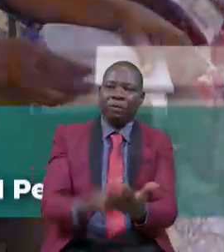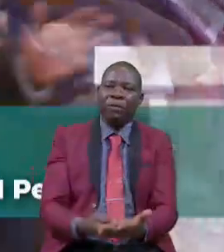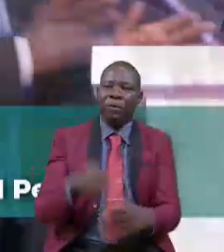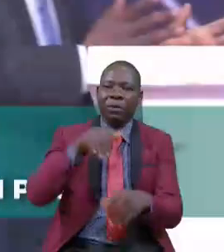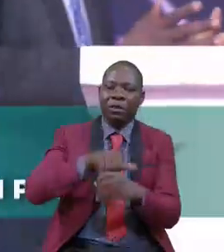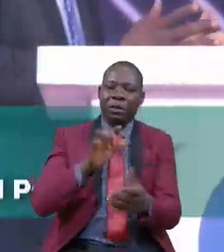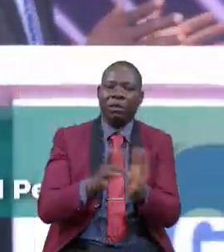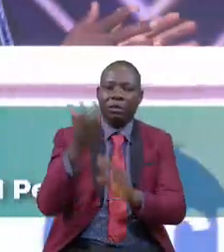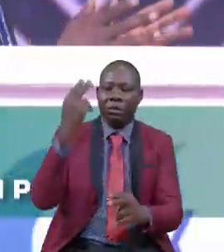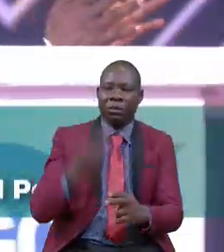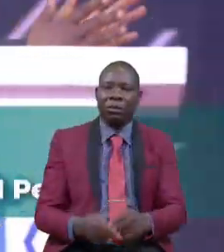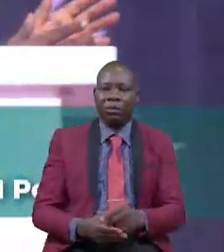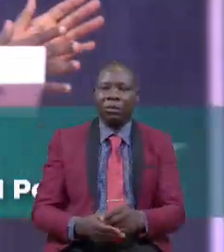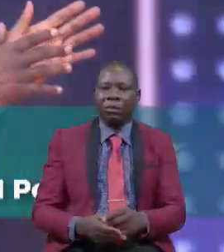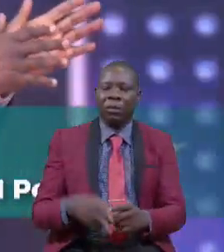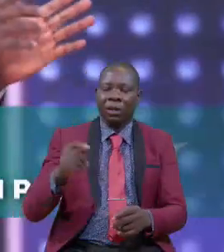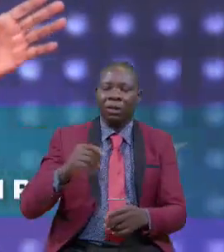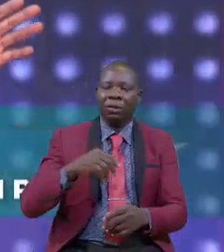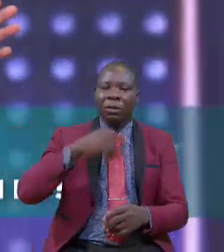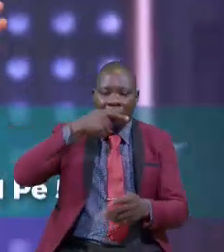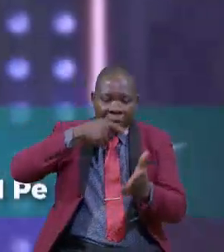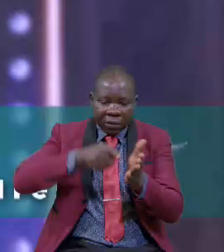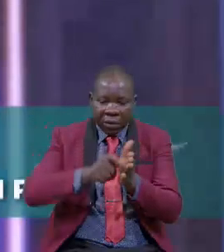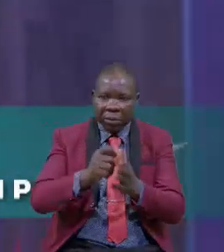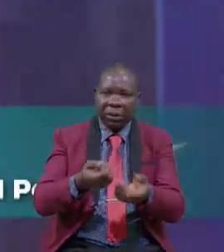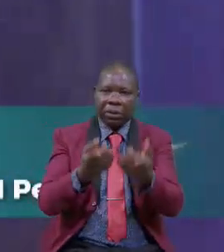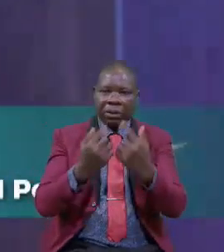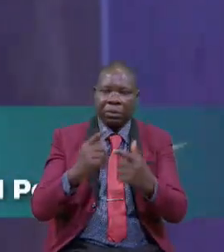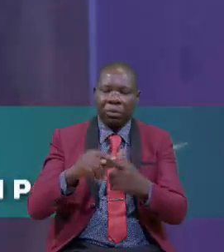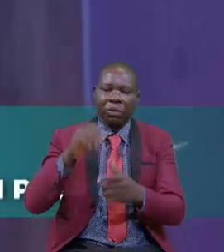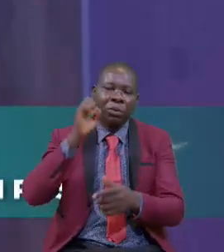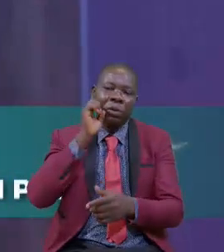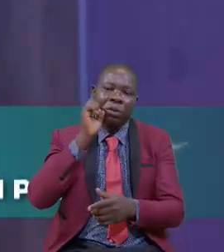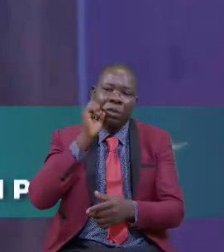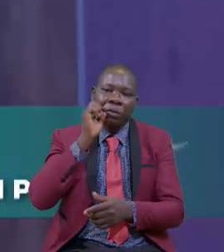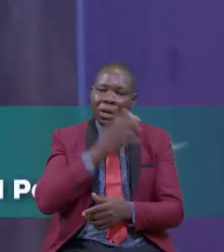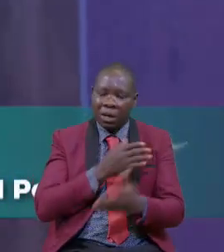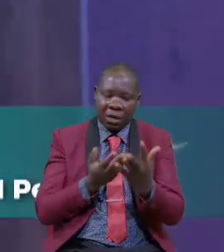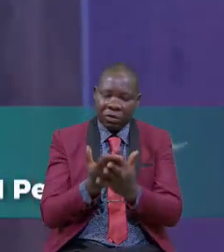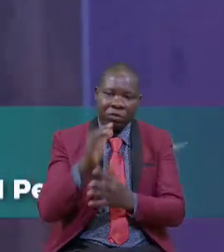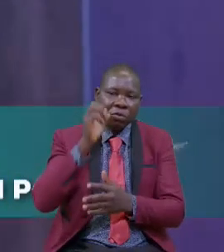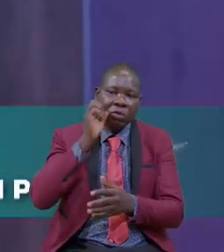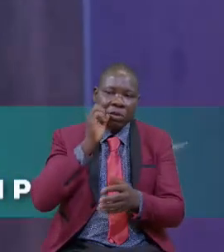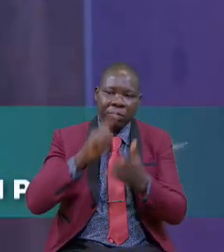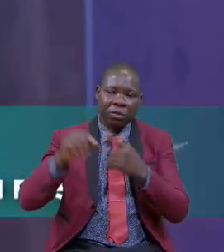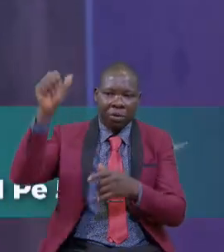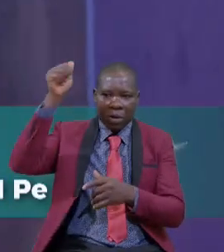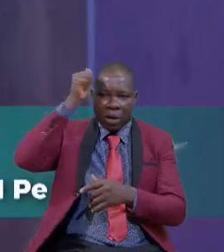The serpent came to Eve, and through Eve to Adam, they